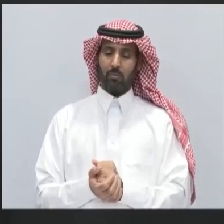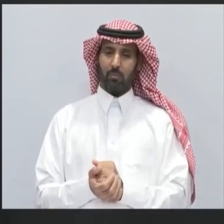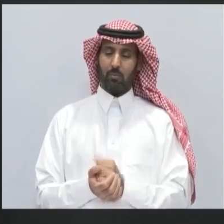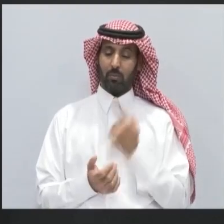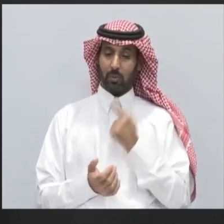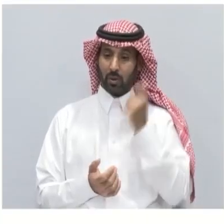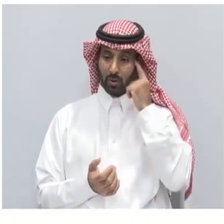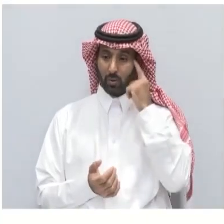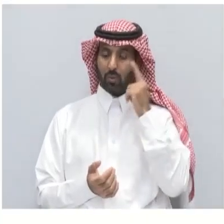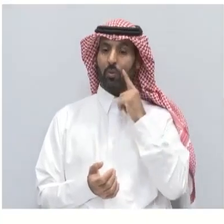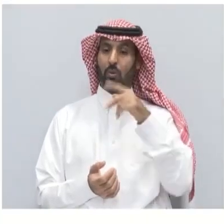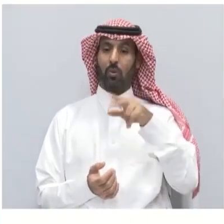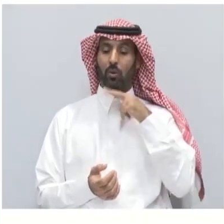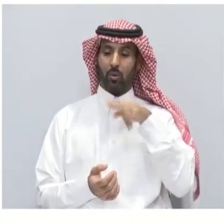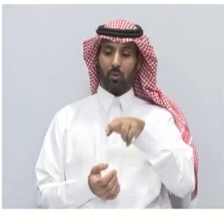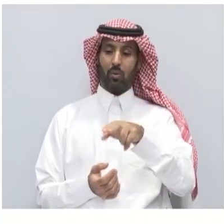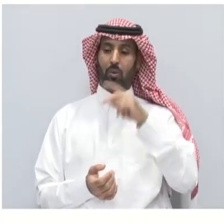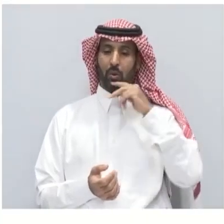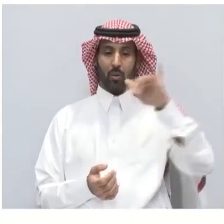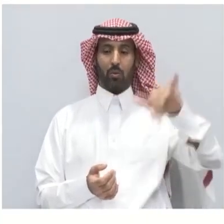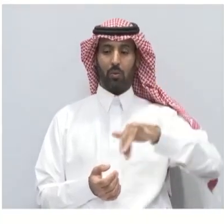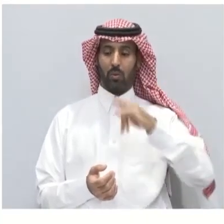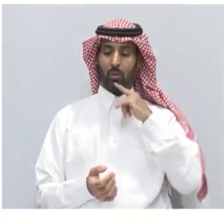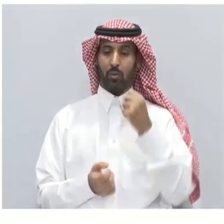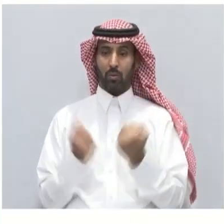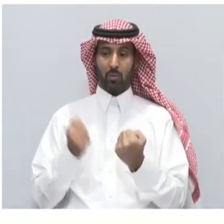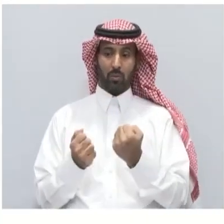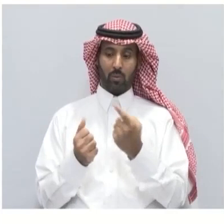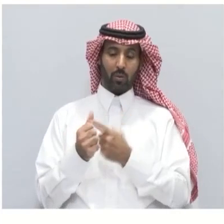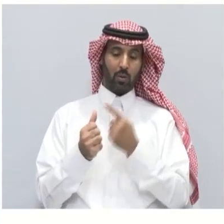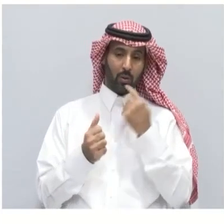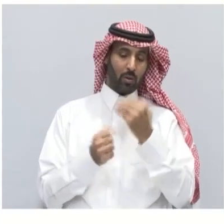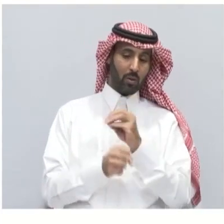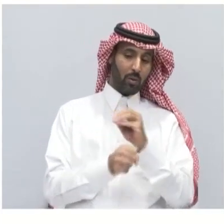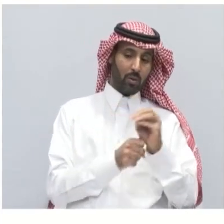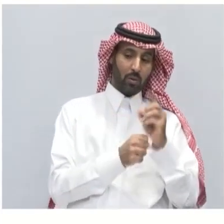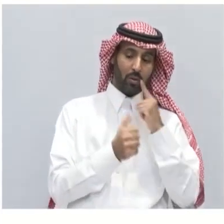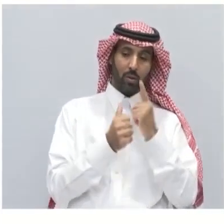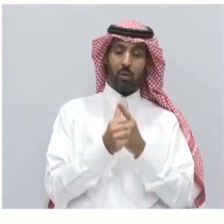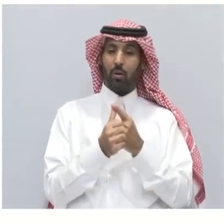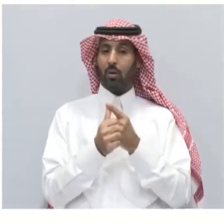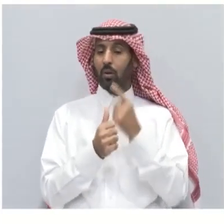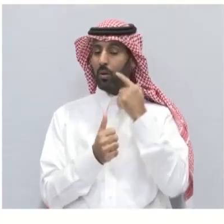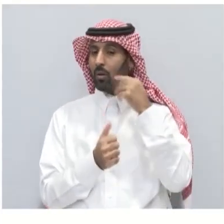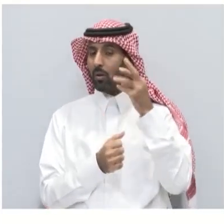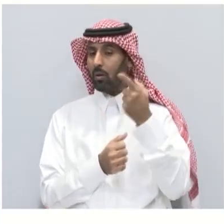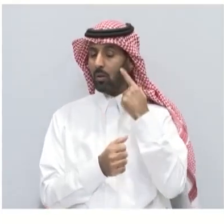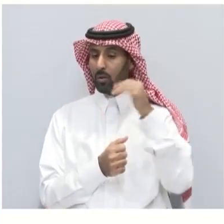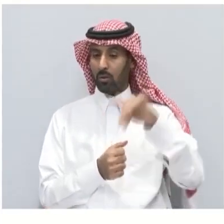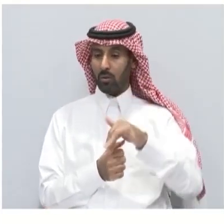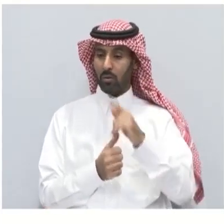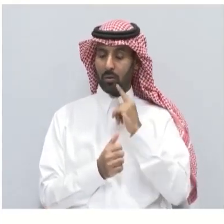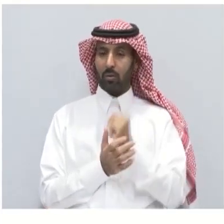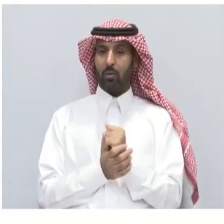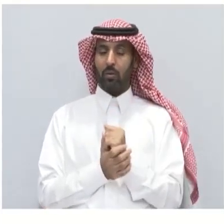your brother is on his way from work. You are halfway point and you want to catch him before he goes past so he can